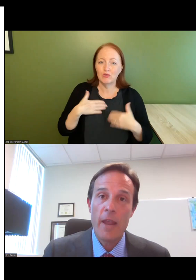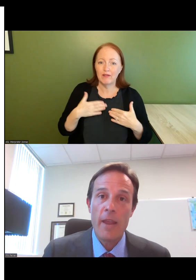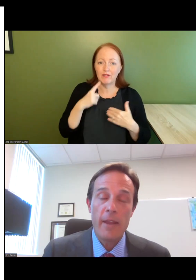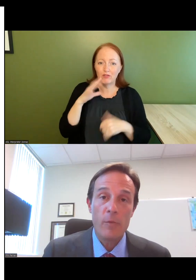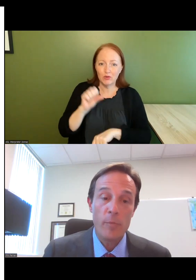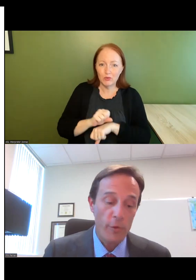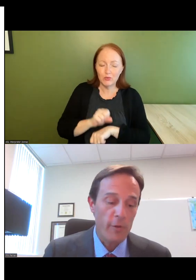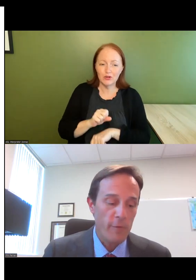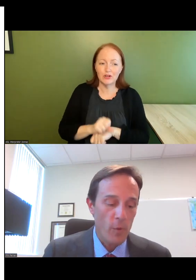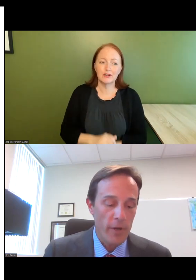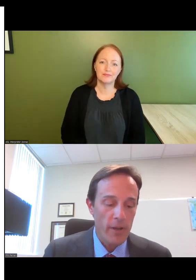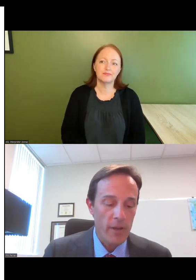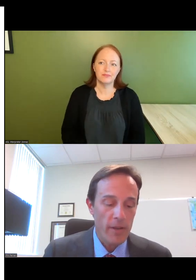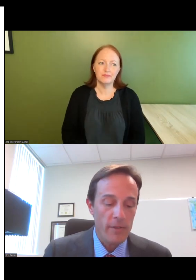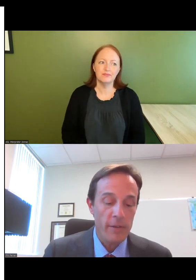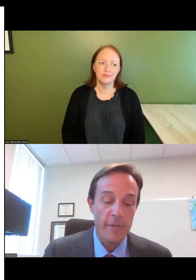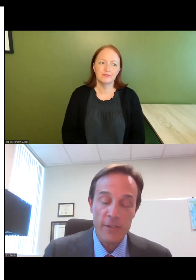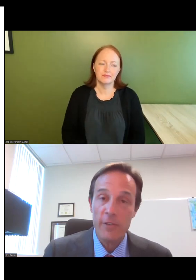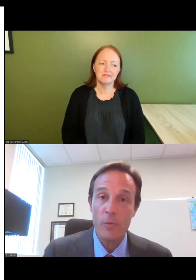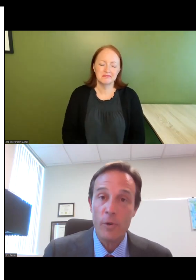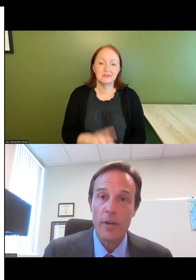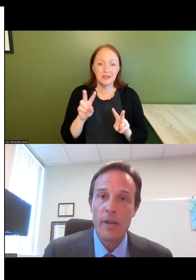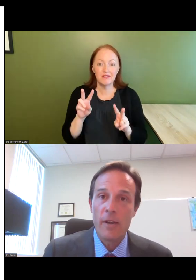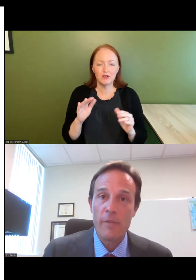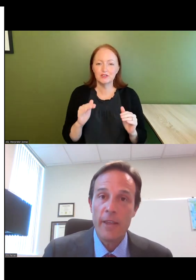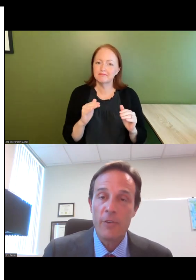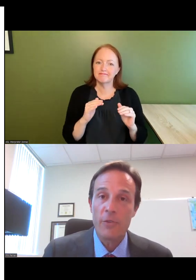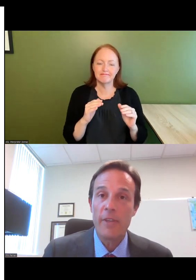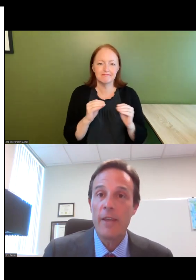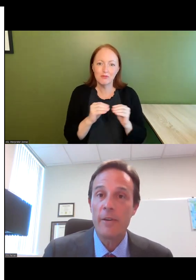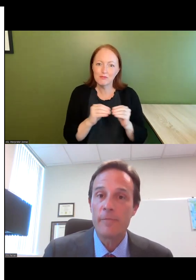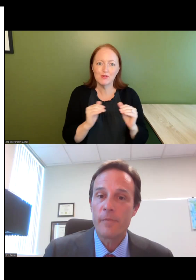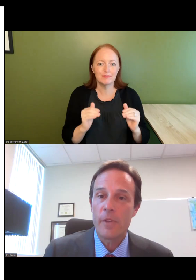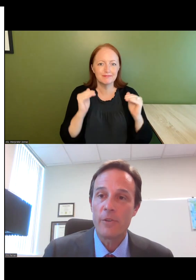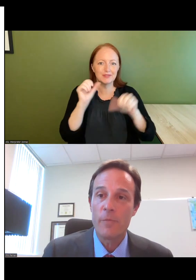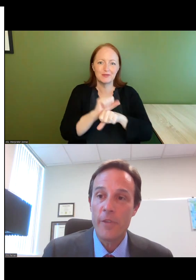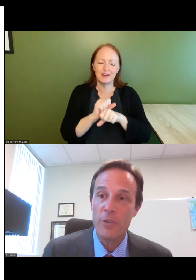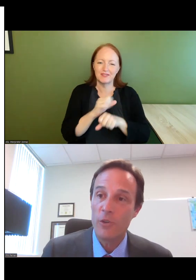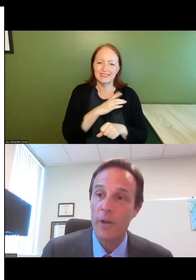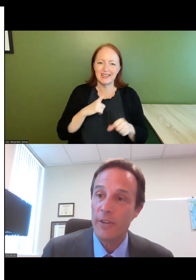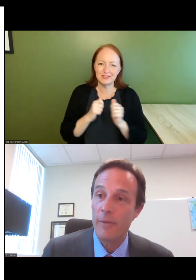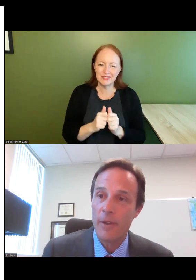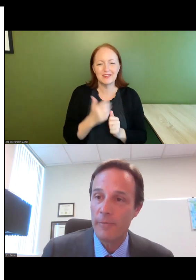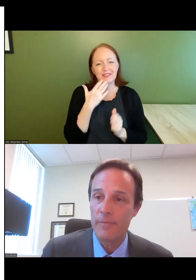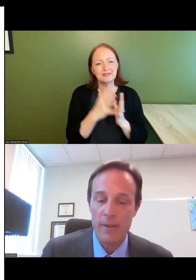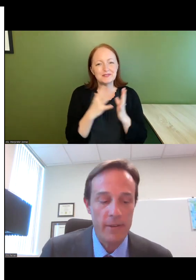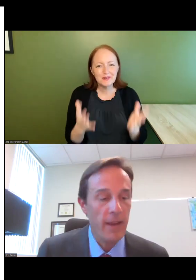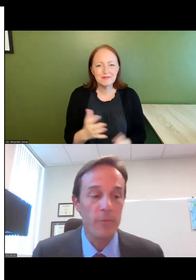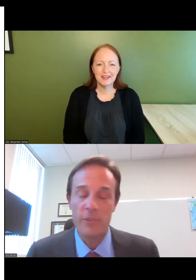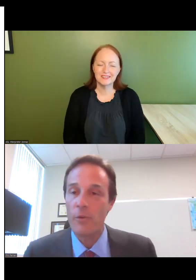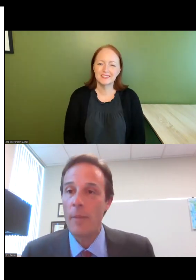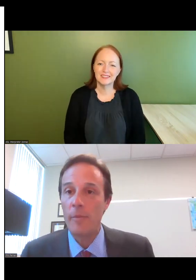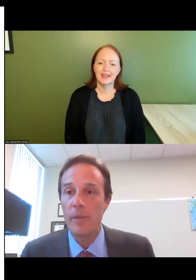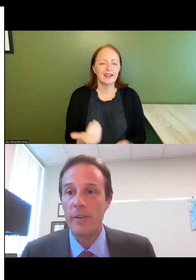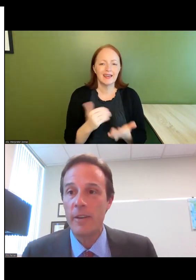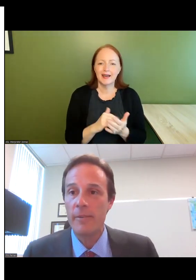work. And we both look forward to advancing the work of the council together. So thank you so much. And again,